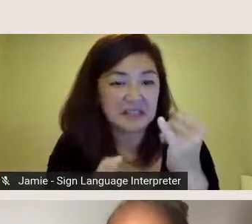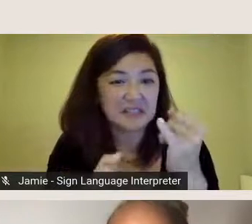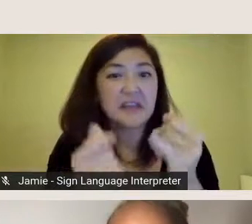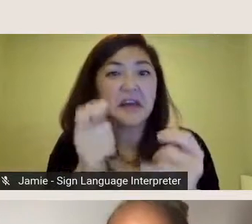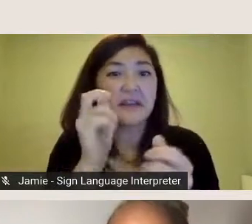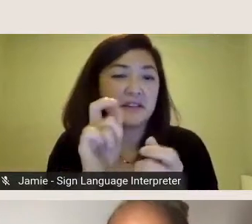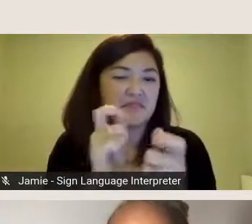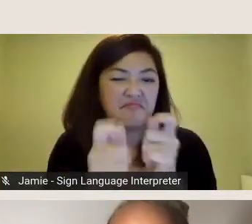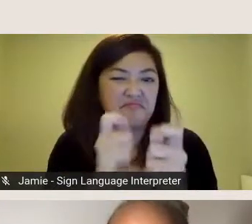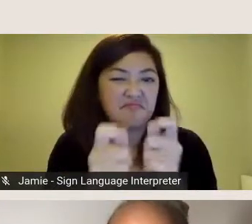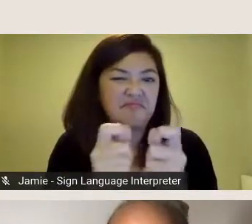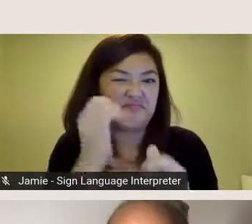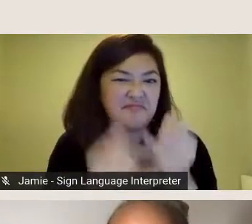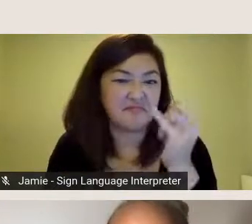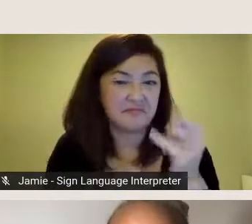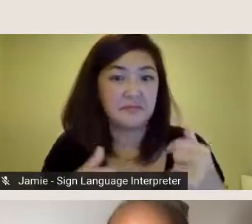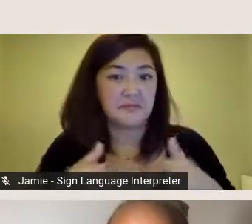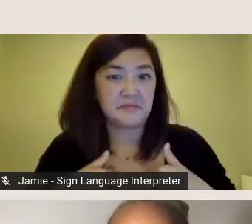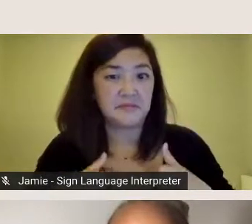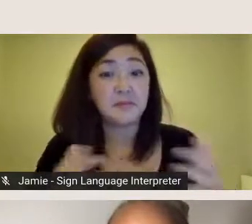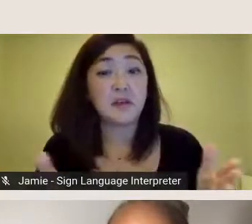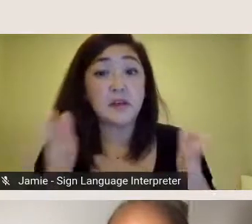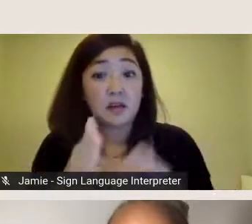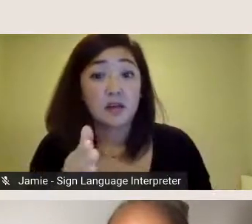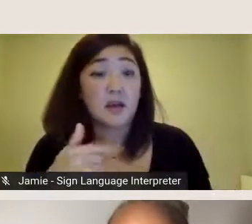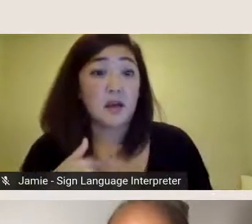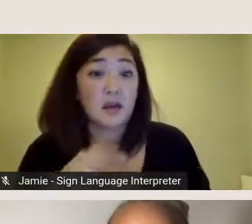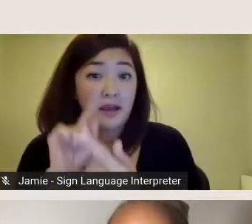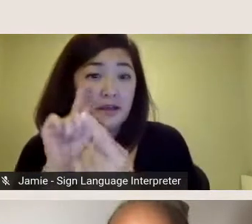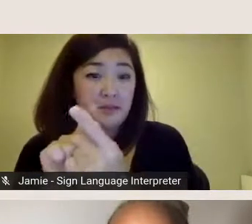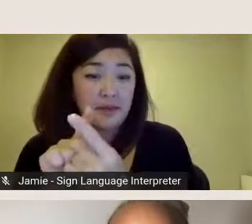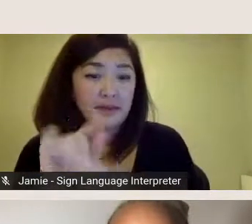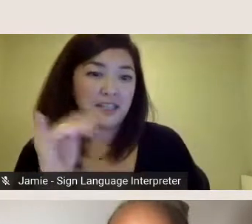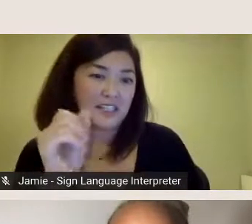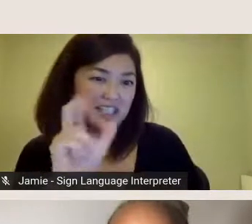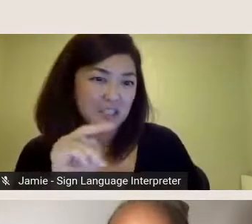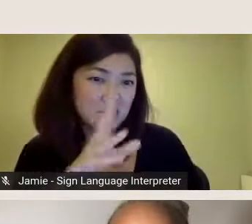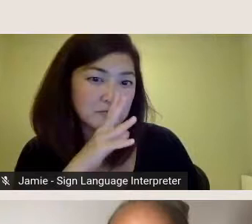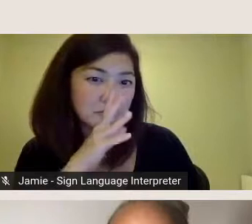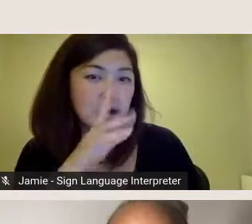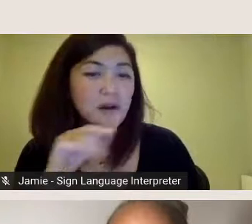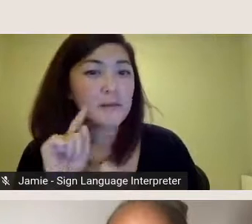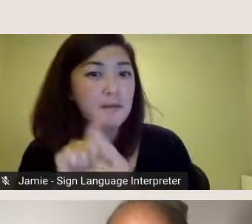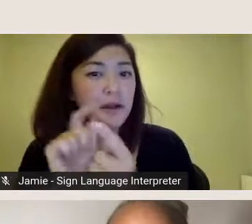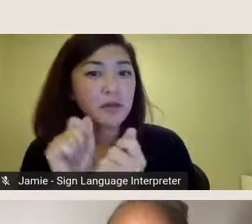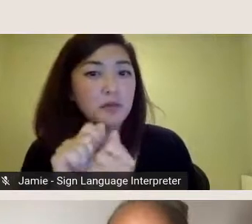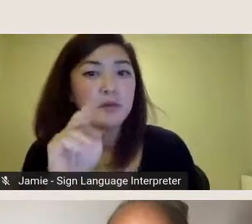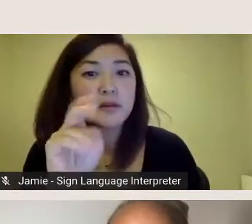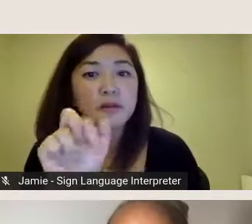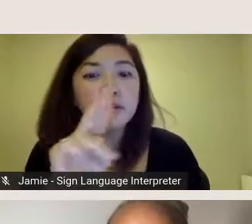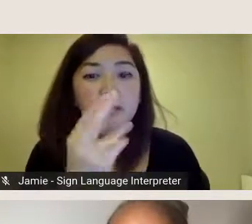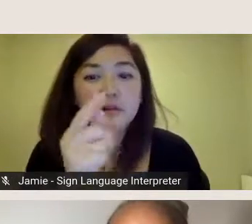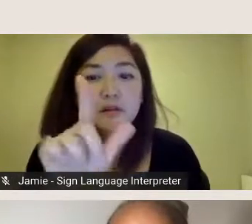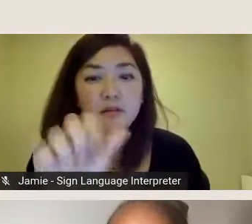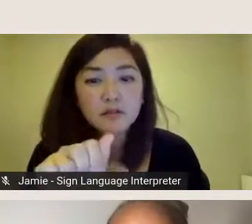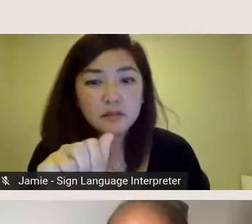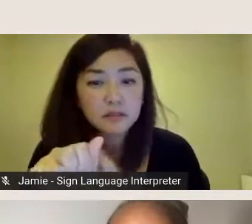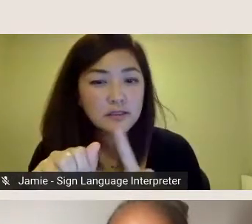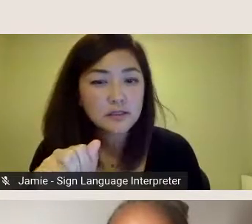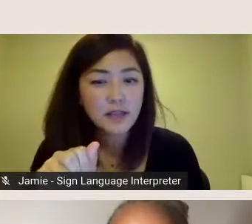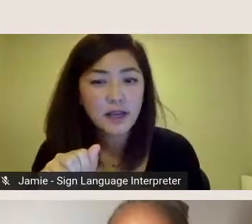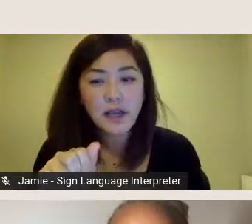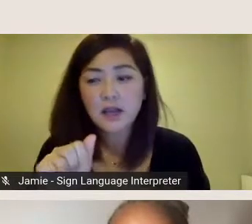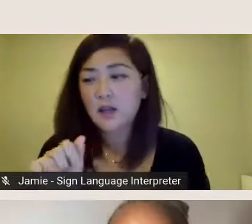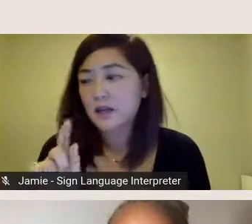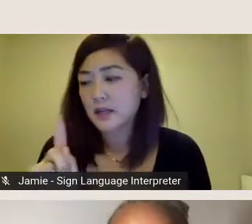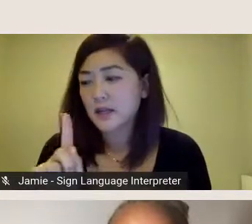involved. And I met Ursula after a screening of the last feature I did at